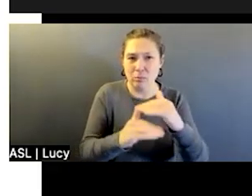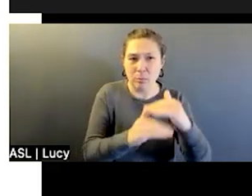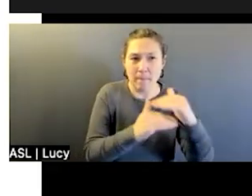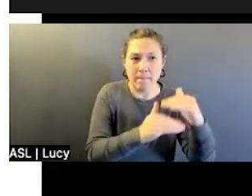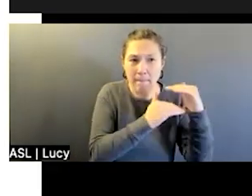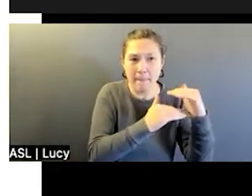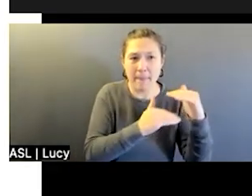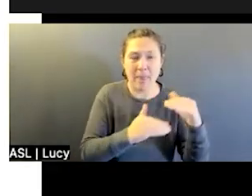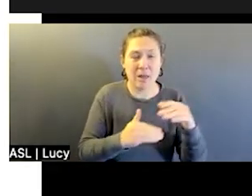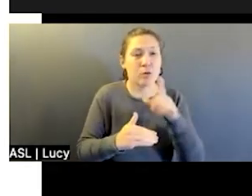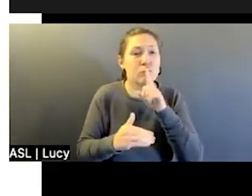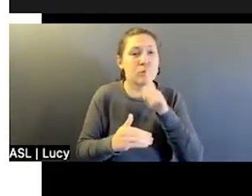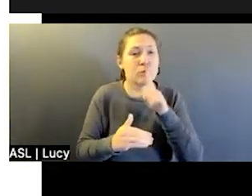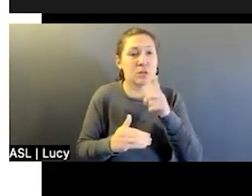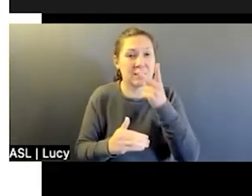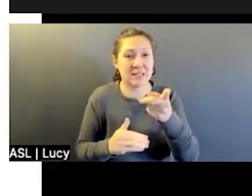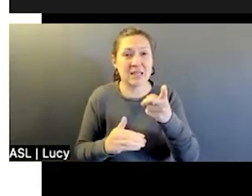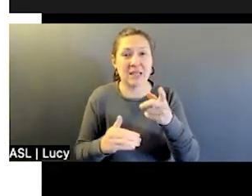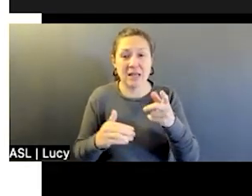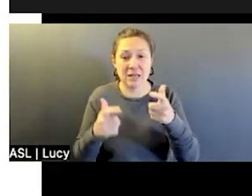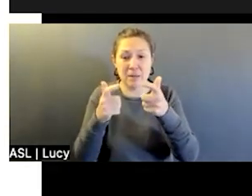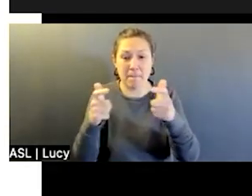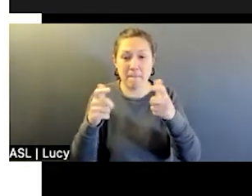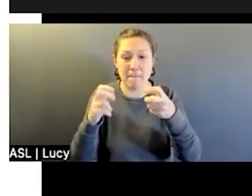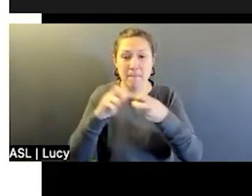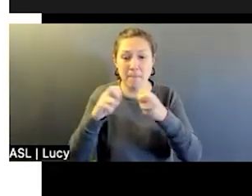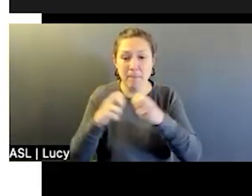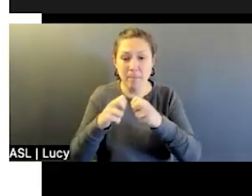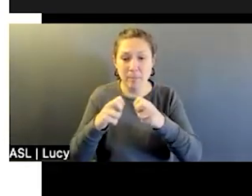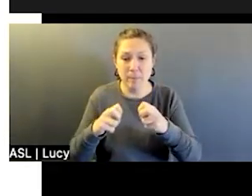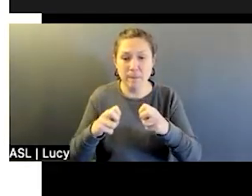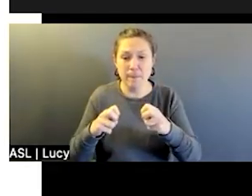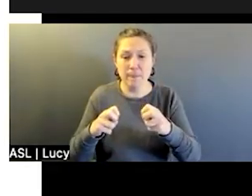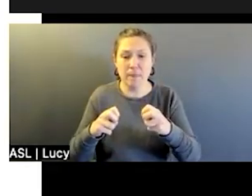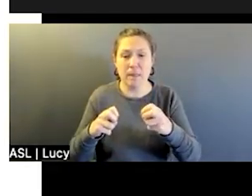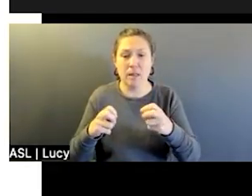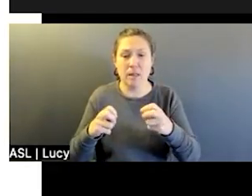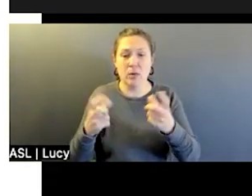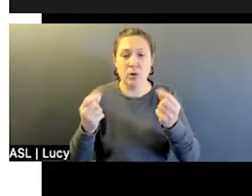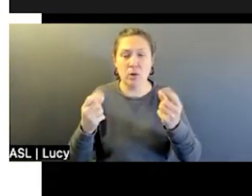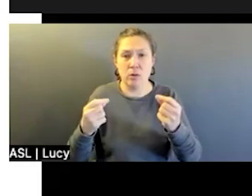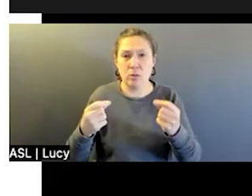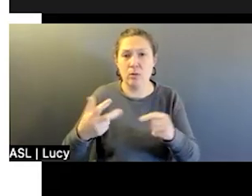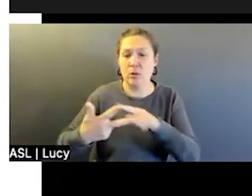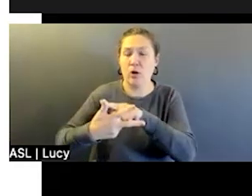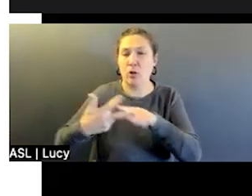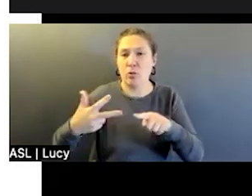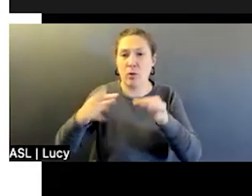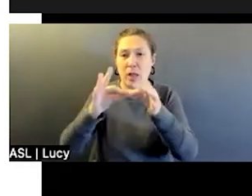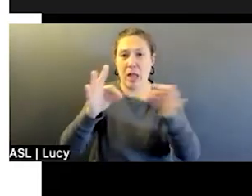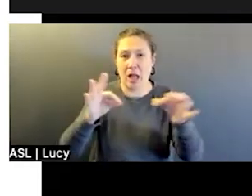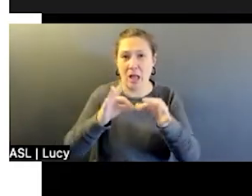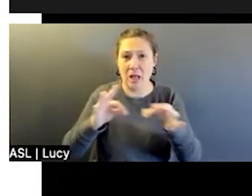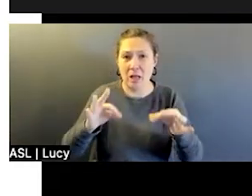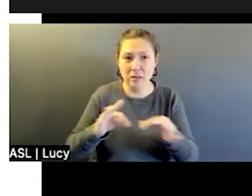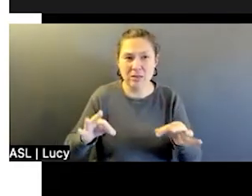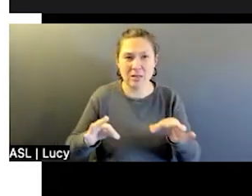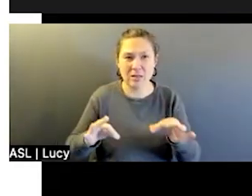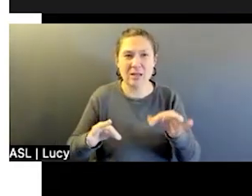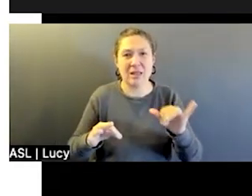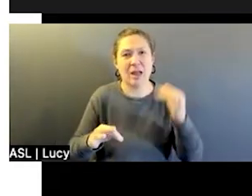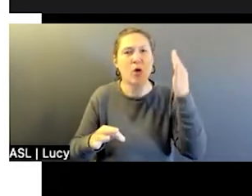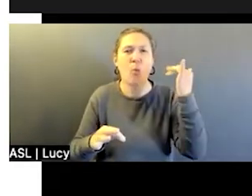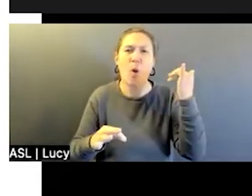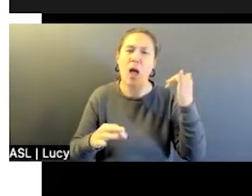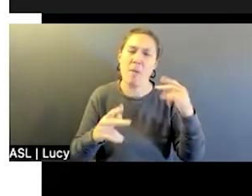problem reduced to 3 lines. This is the beauty of mathematical modeling, the power of mathematical modeling. The first set